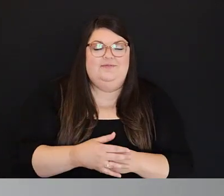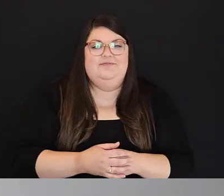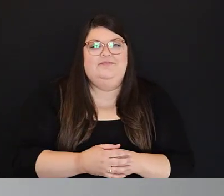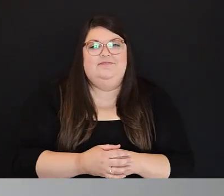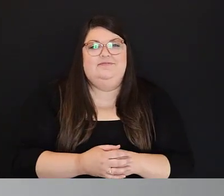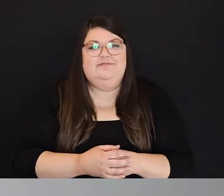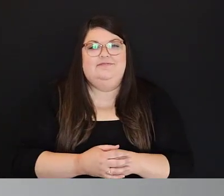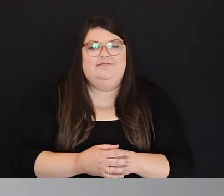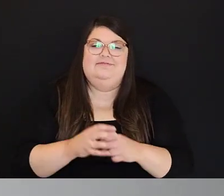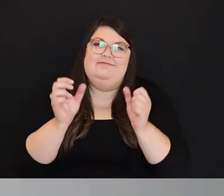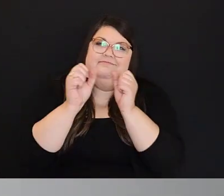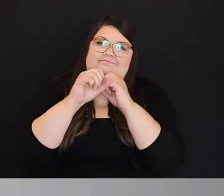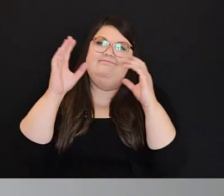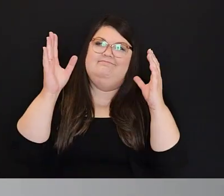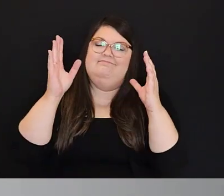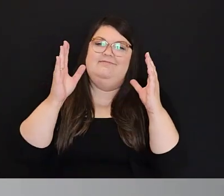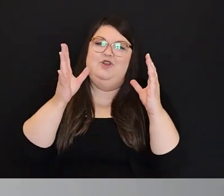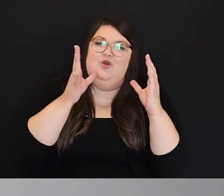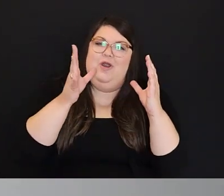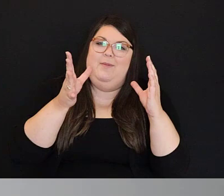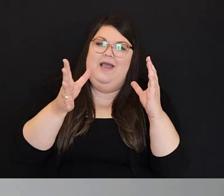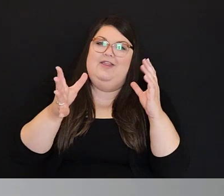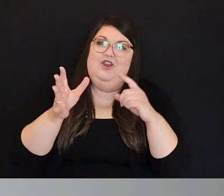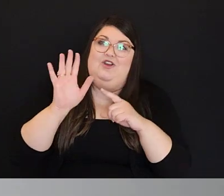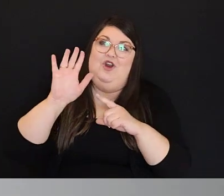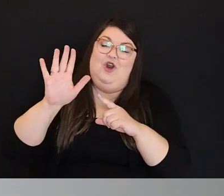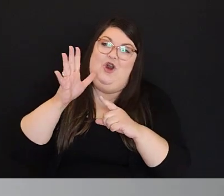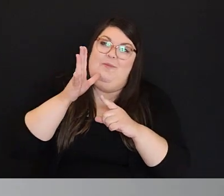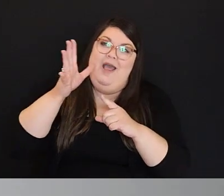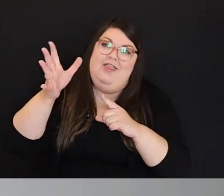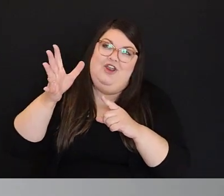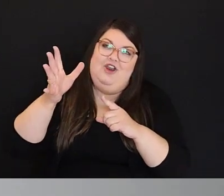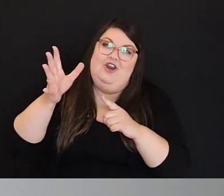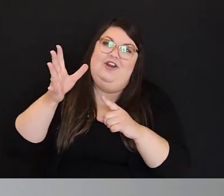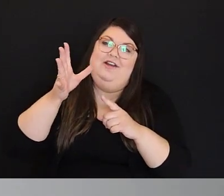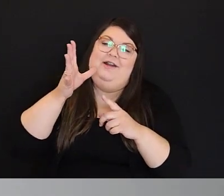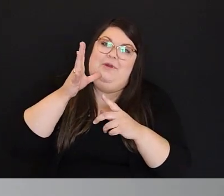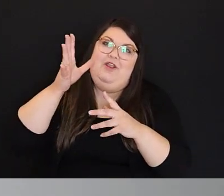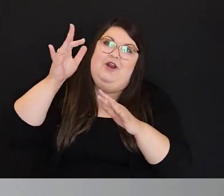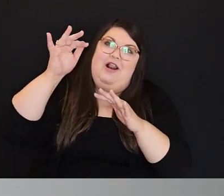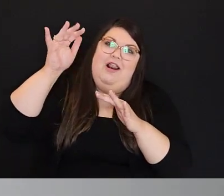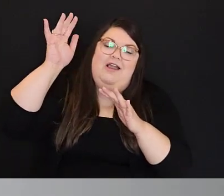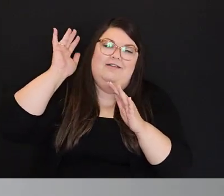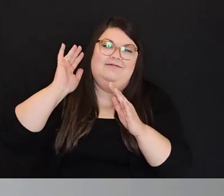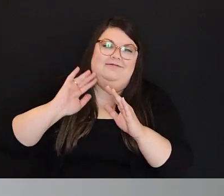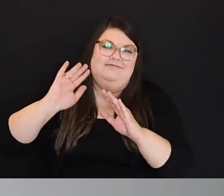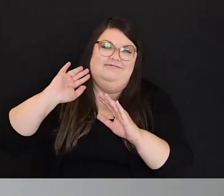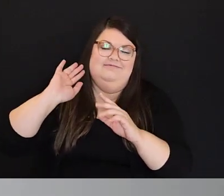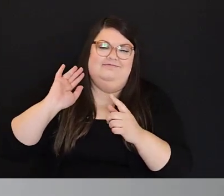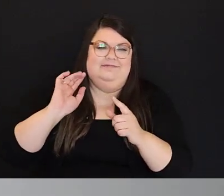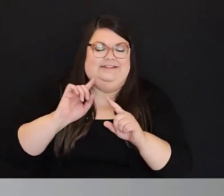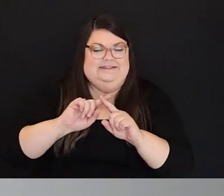I imagine actually like my grandmother's mother, and kind of like all these